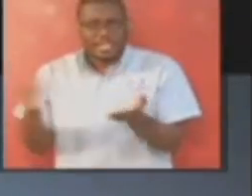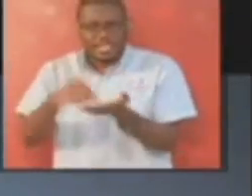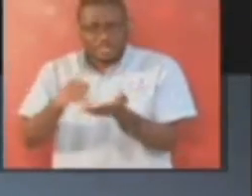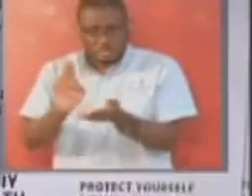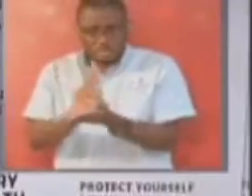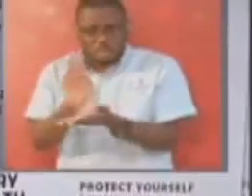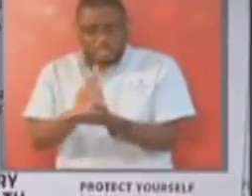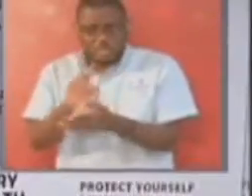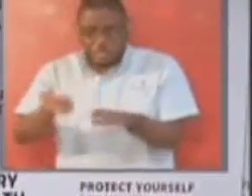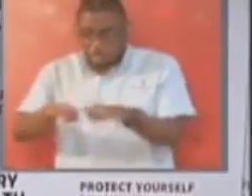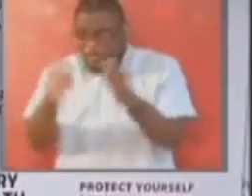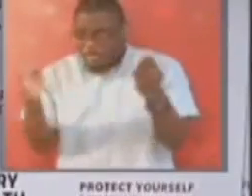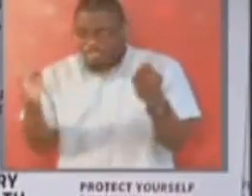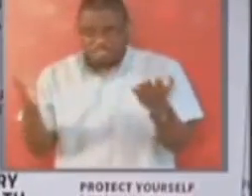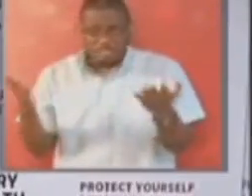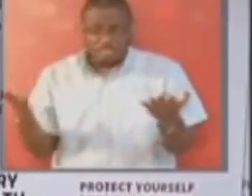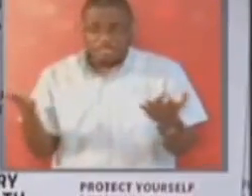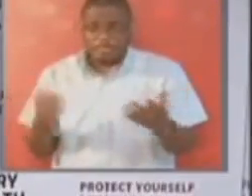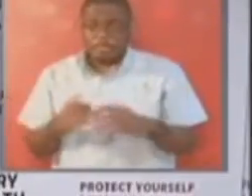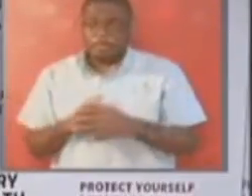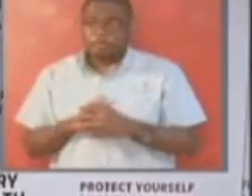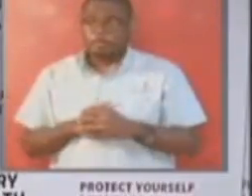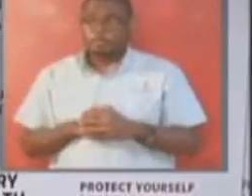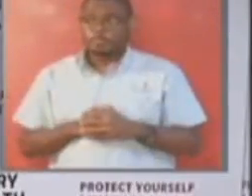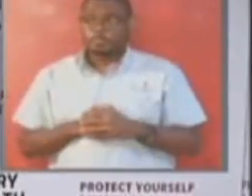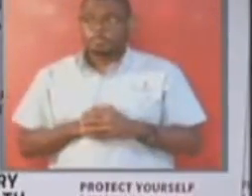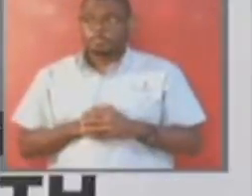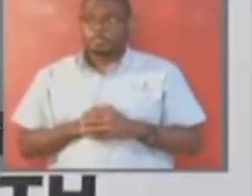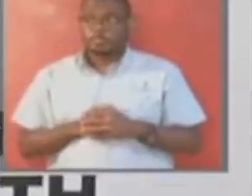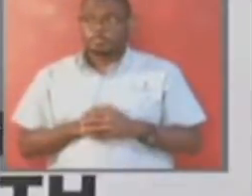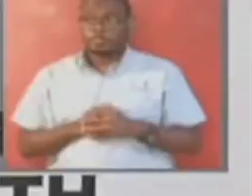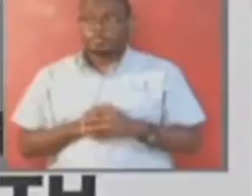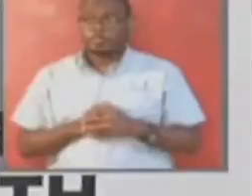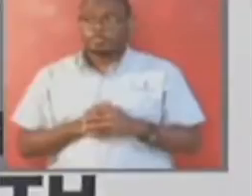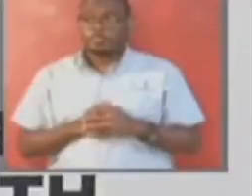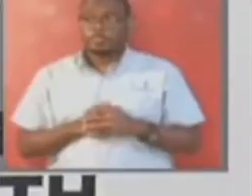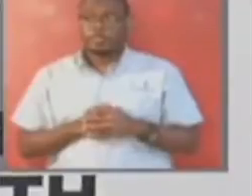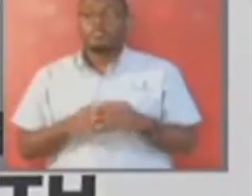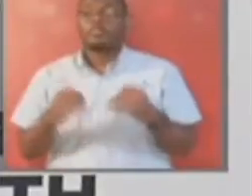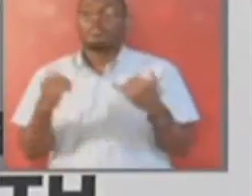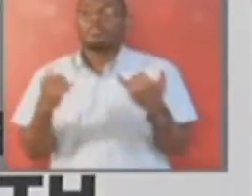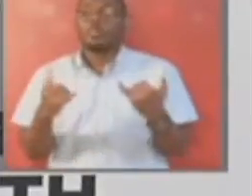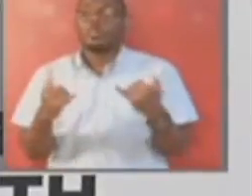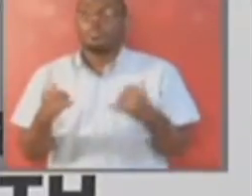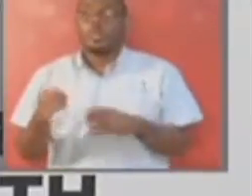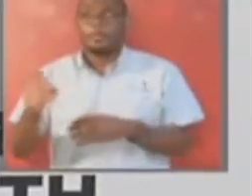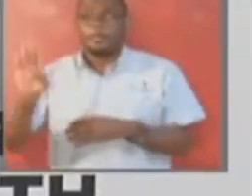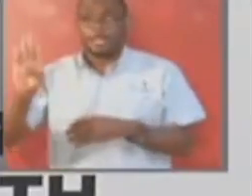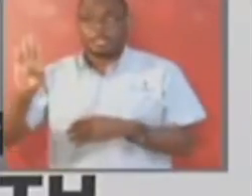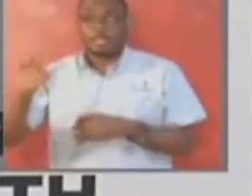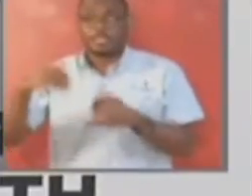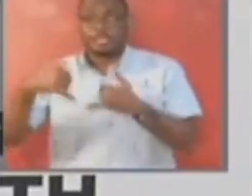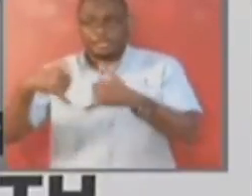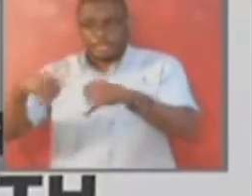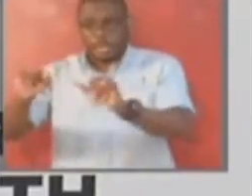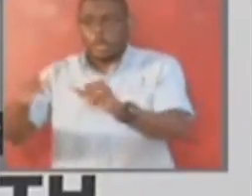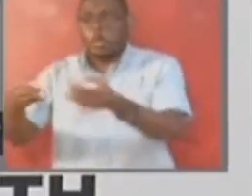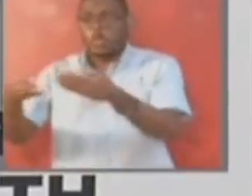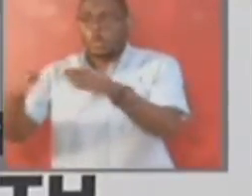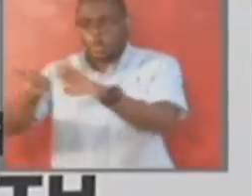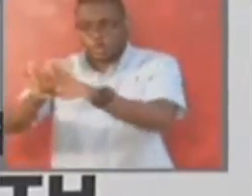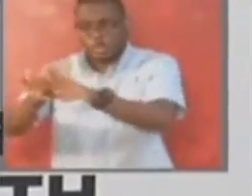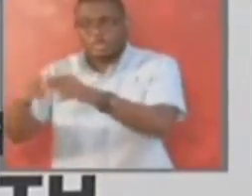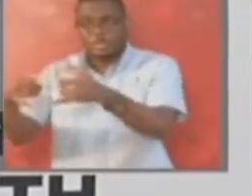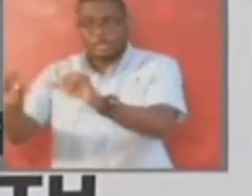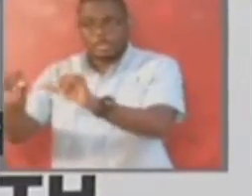Thanks. Okay, so at this point, the Balandra facility remains decommissioned. So I can't